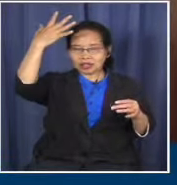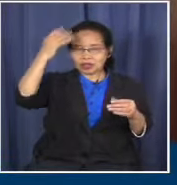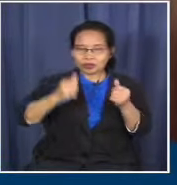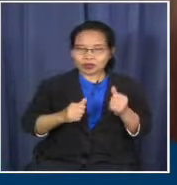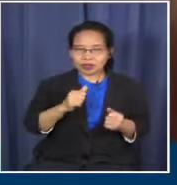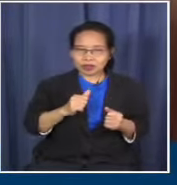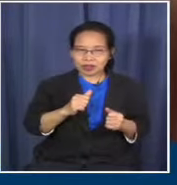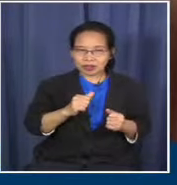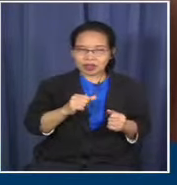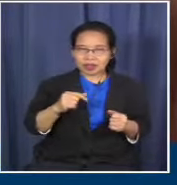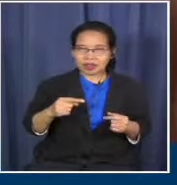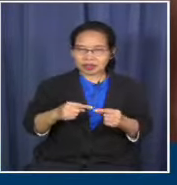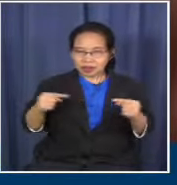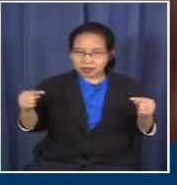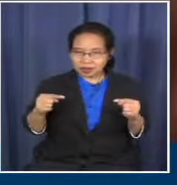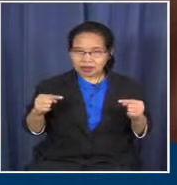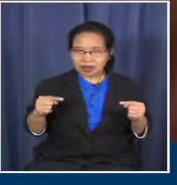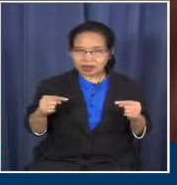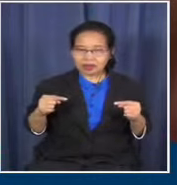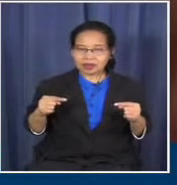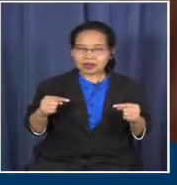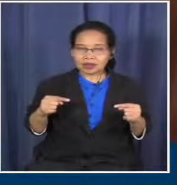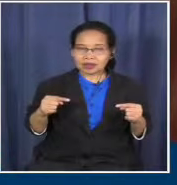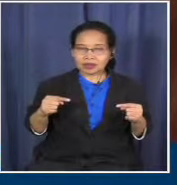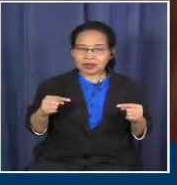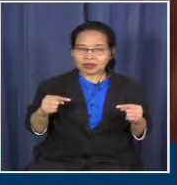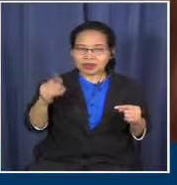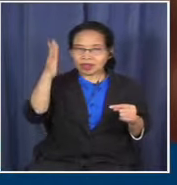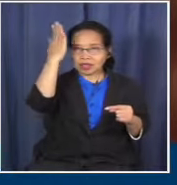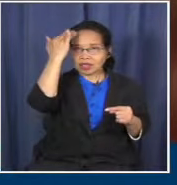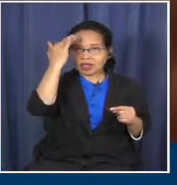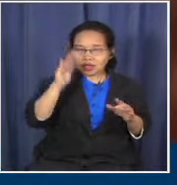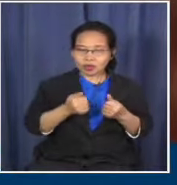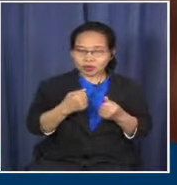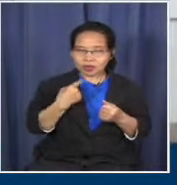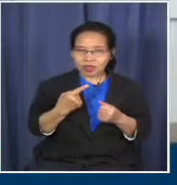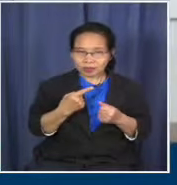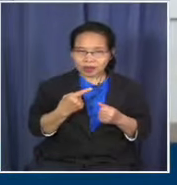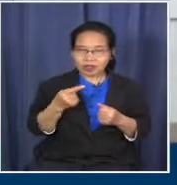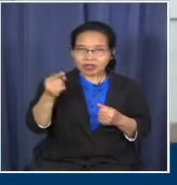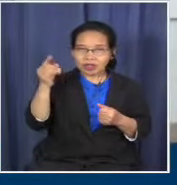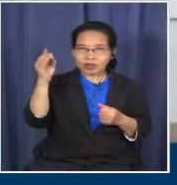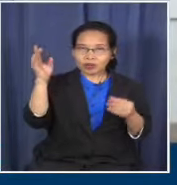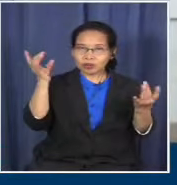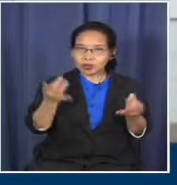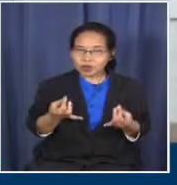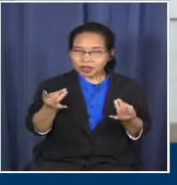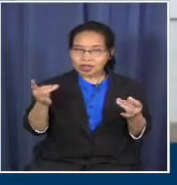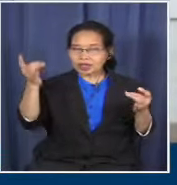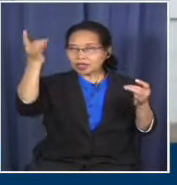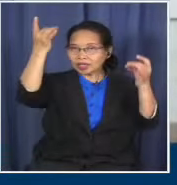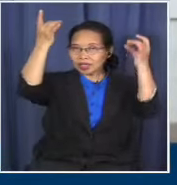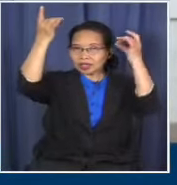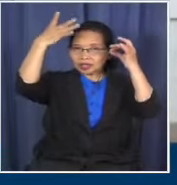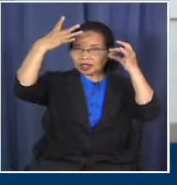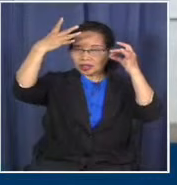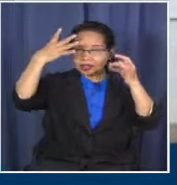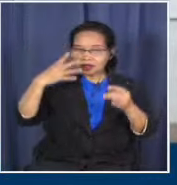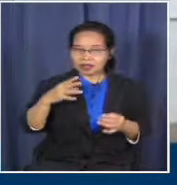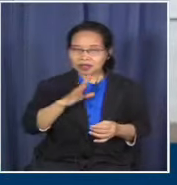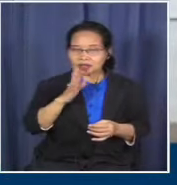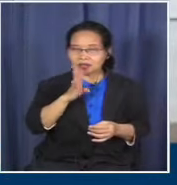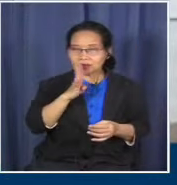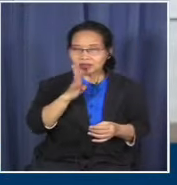are opinions of Buddha, whom they call enlightened, which I disagree with vehemently. How can you say that Buddha